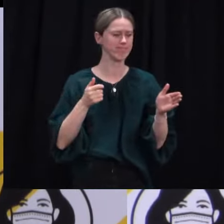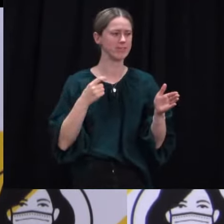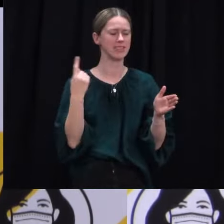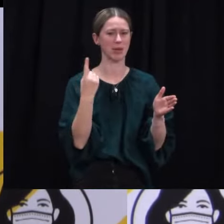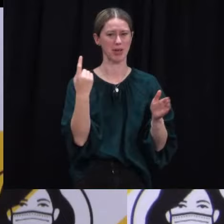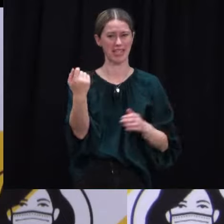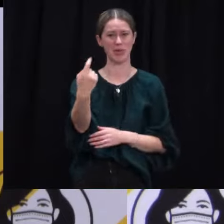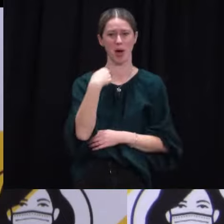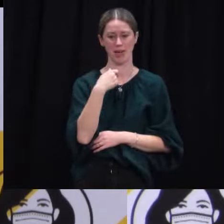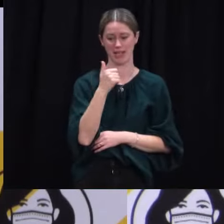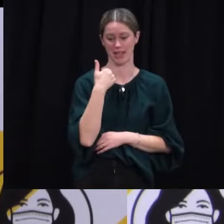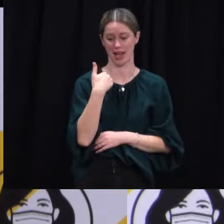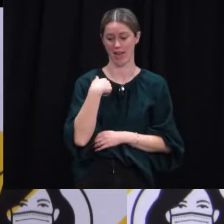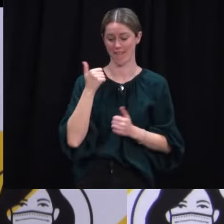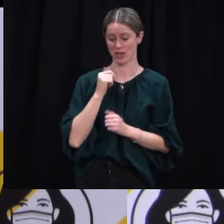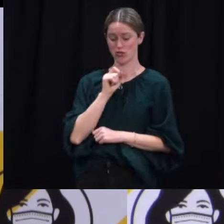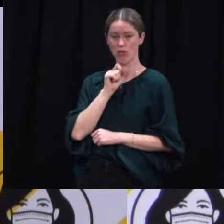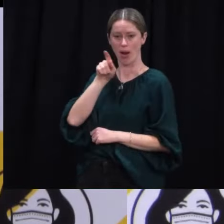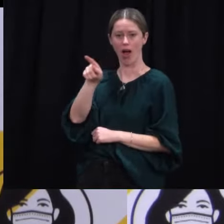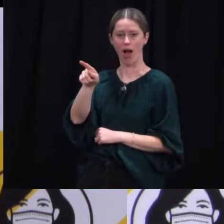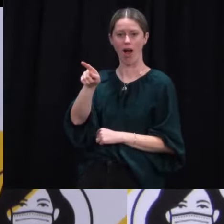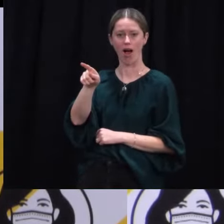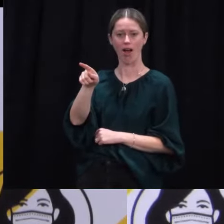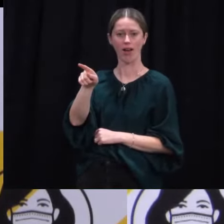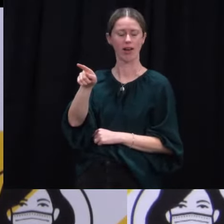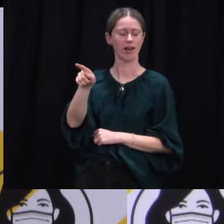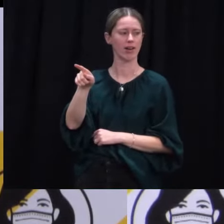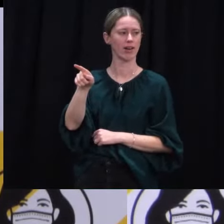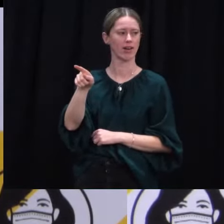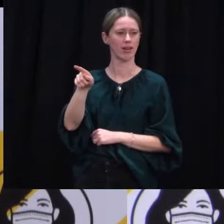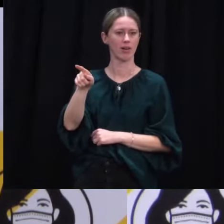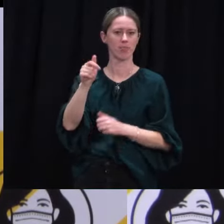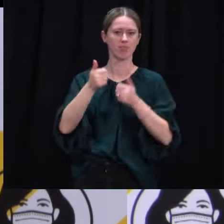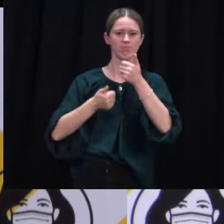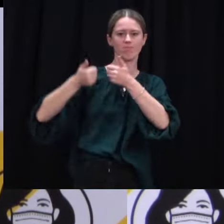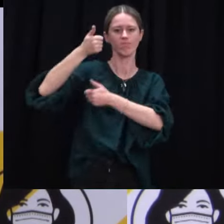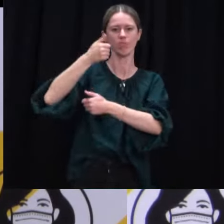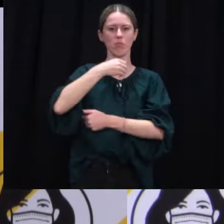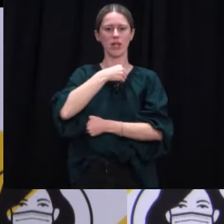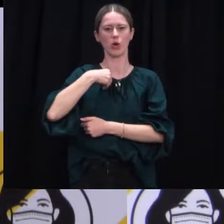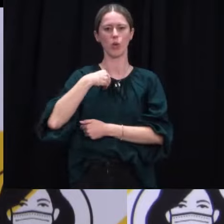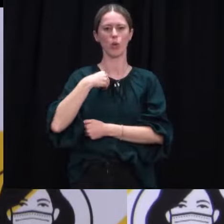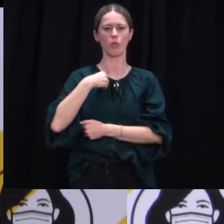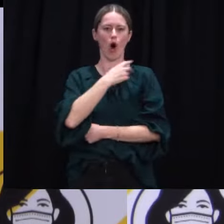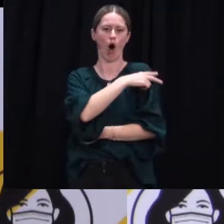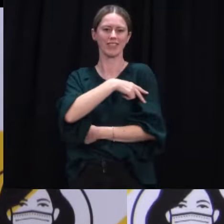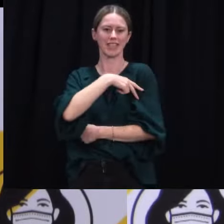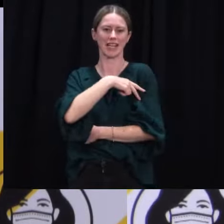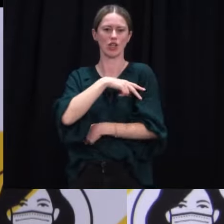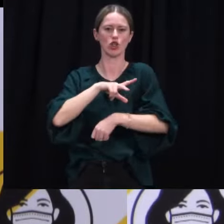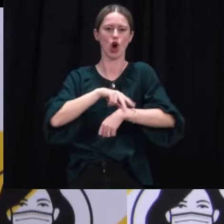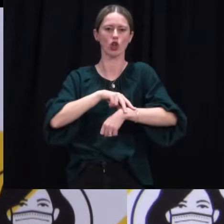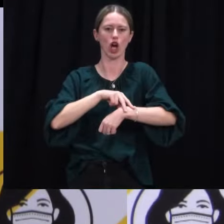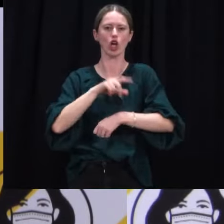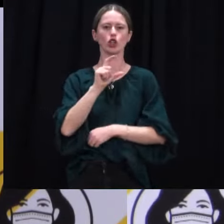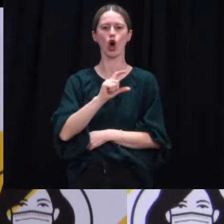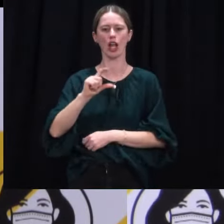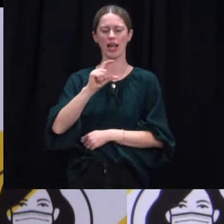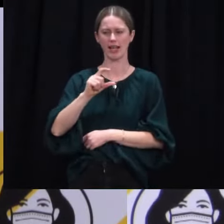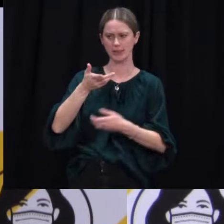responded to him last night actually, and my Chief Medical Officer, Dr. Connolly, has picked that up this morning with the DHB just